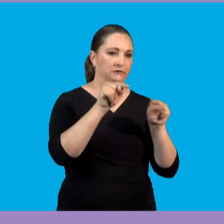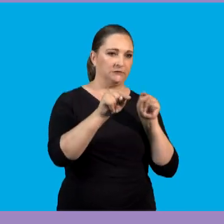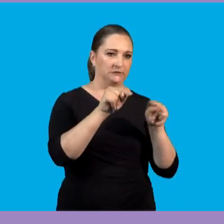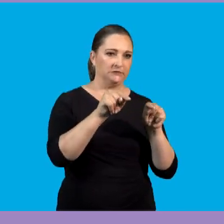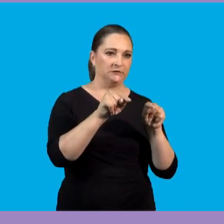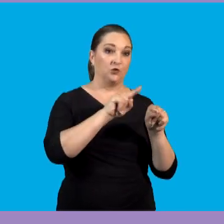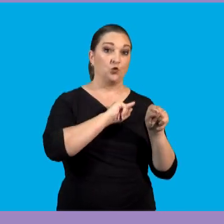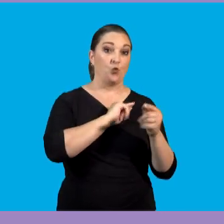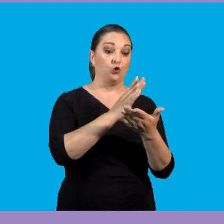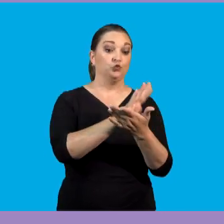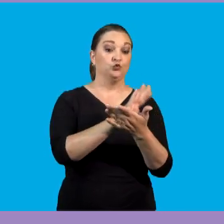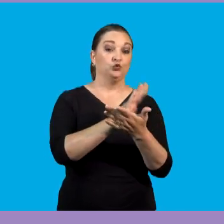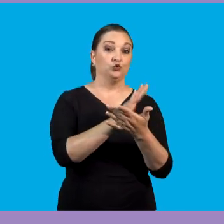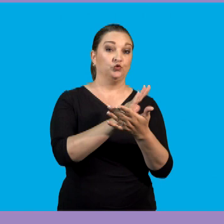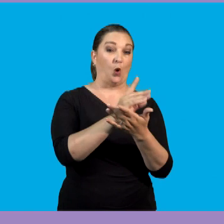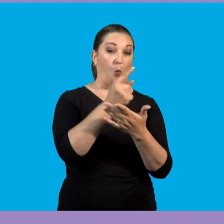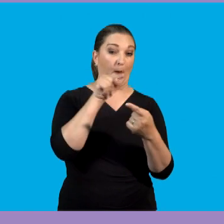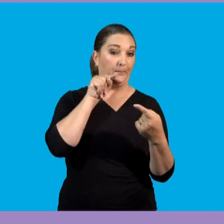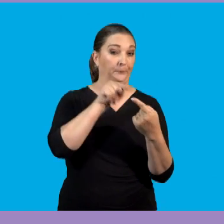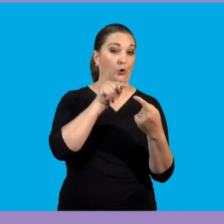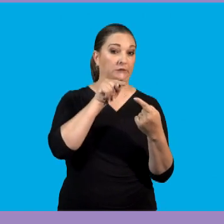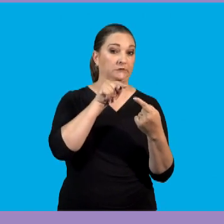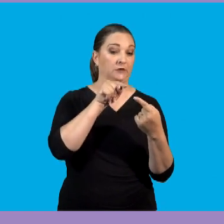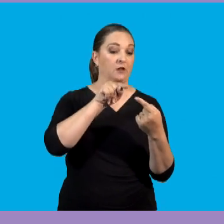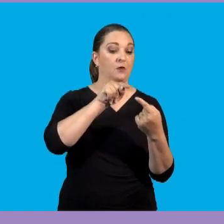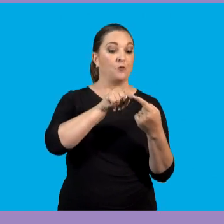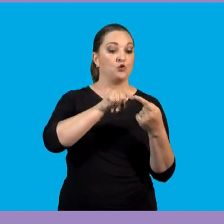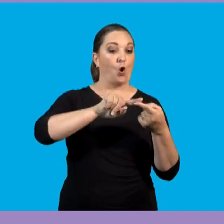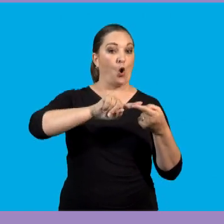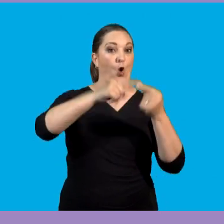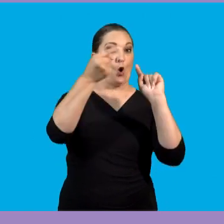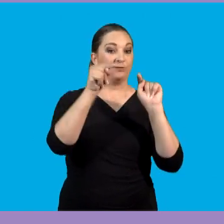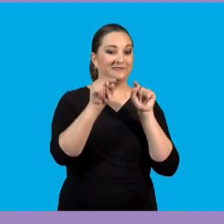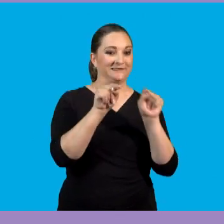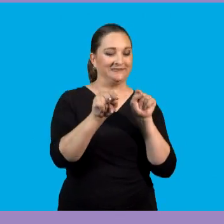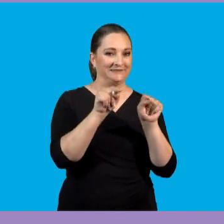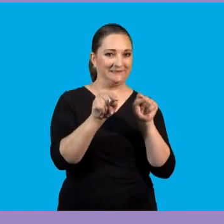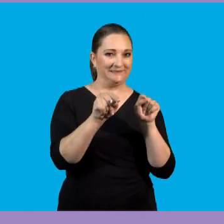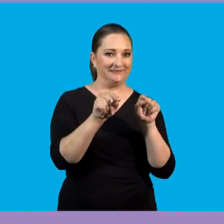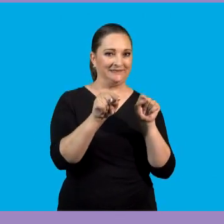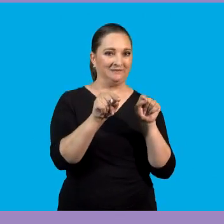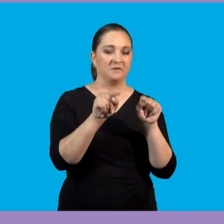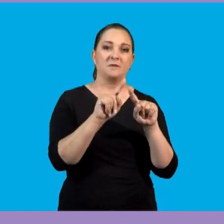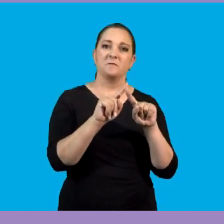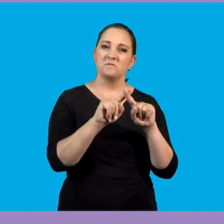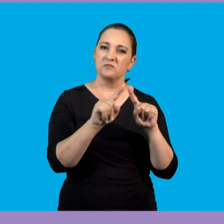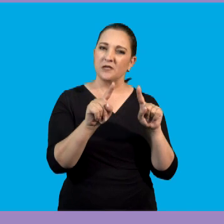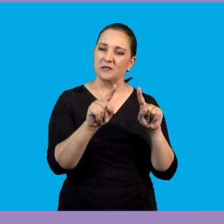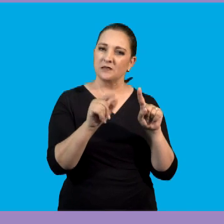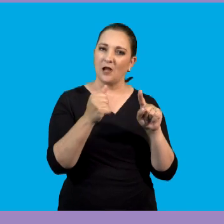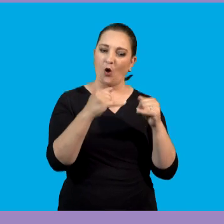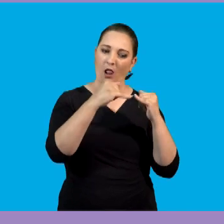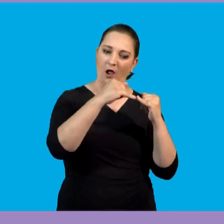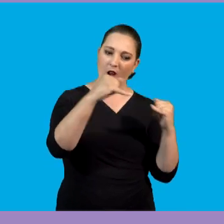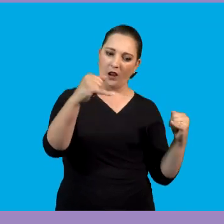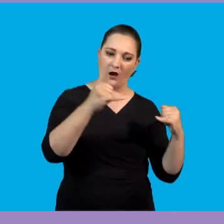share a common vertex and they are on opposite sides of that common vertex, but most importantly, they are formed when